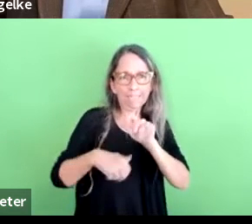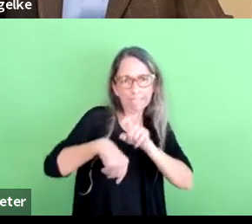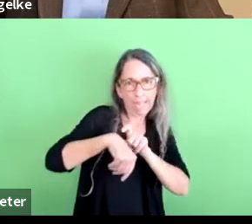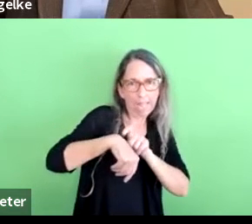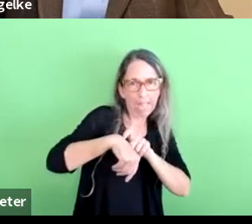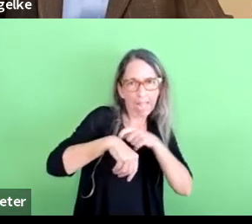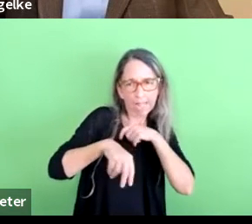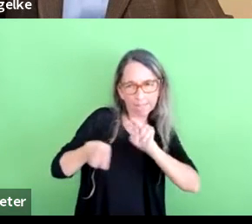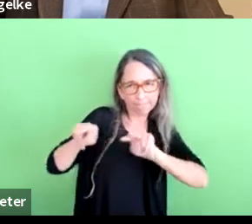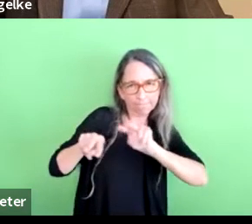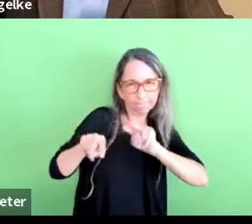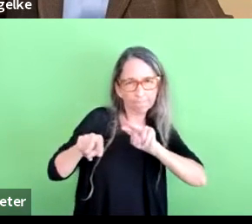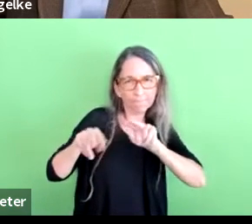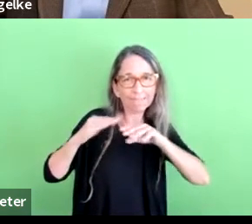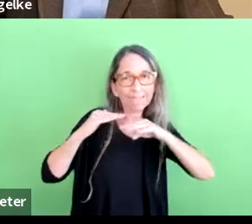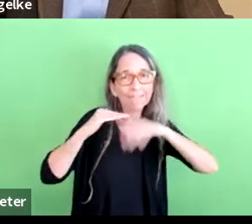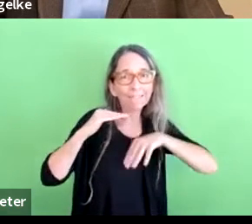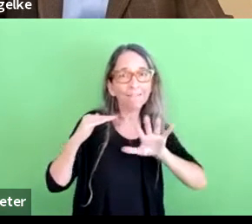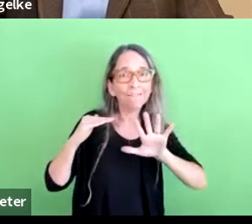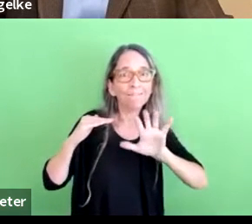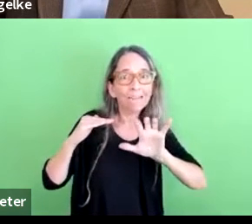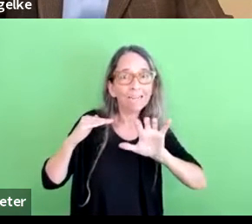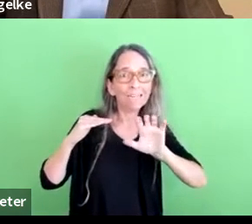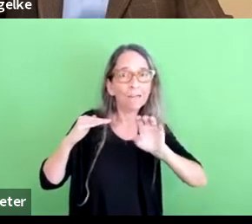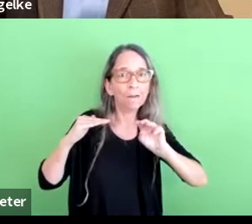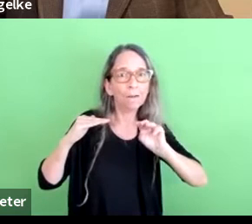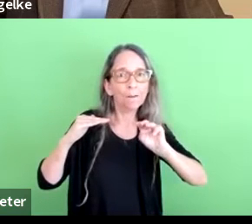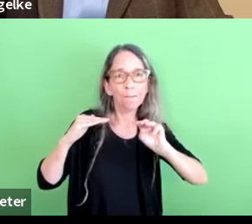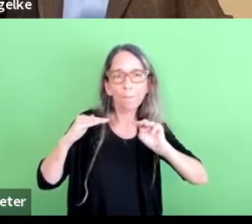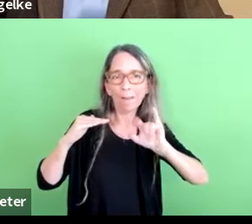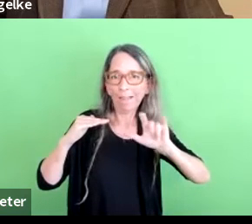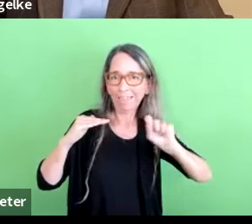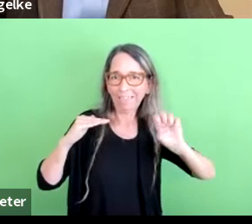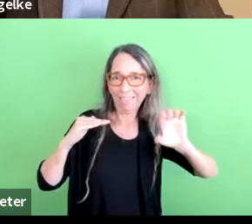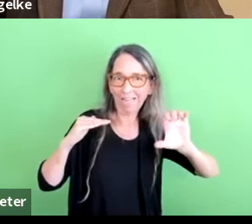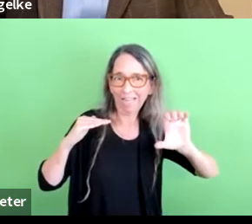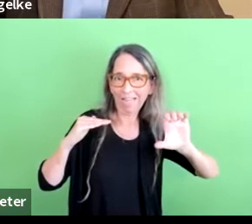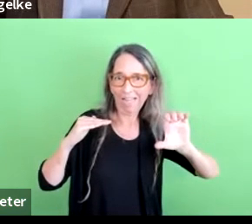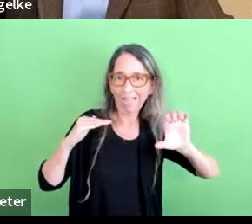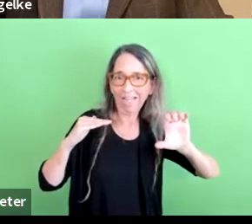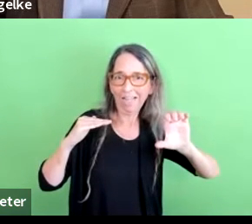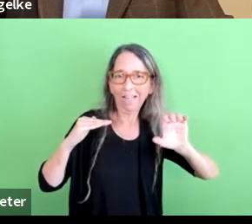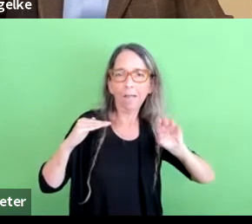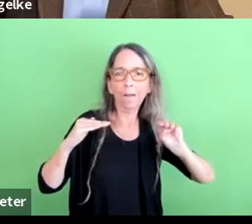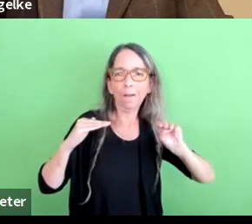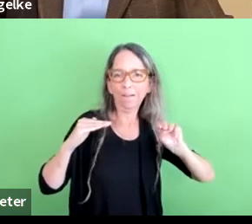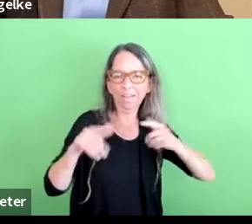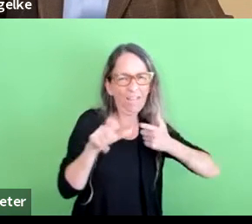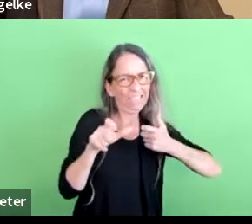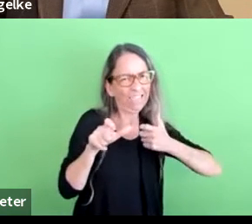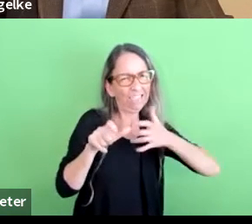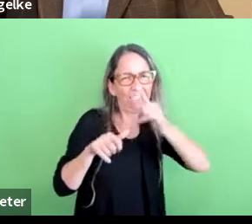500 milliseconds. So it just gives you an indication of the level of interactivity that occurs